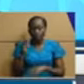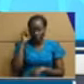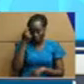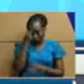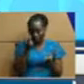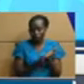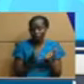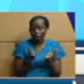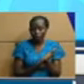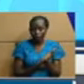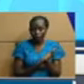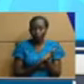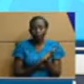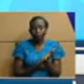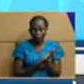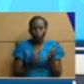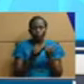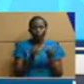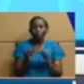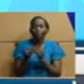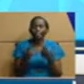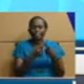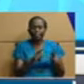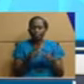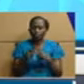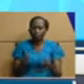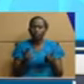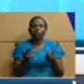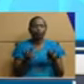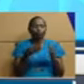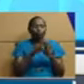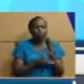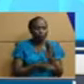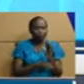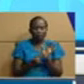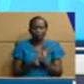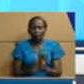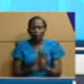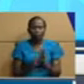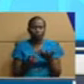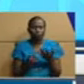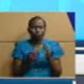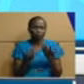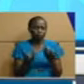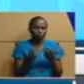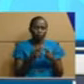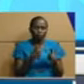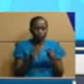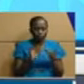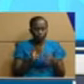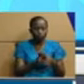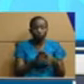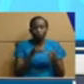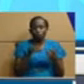of Uganda is implementing various social protection interventions, including but not limited to social